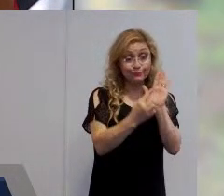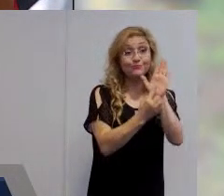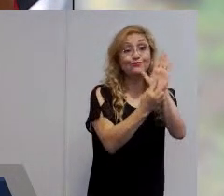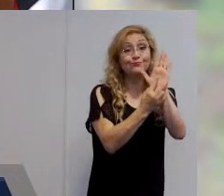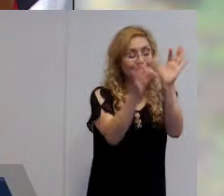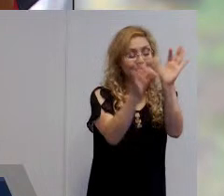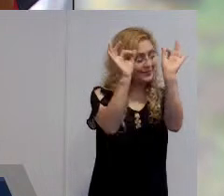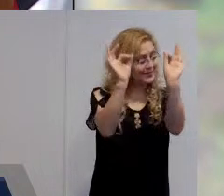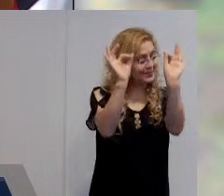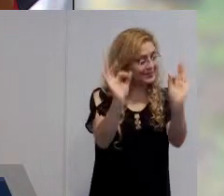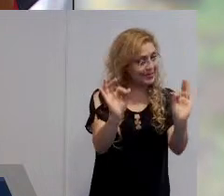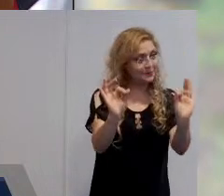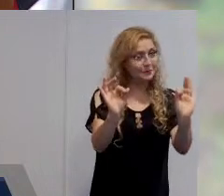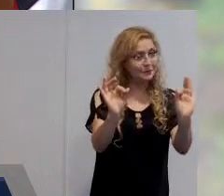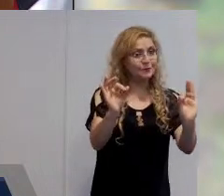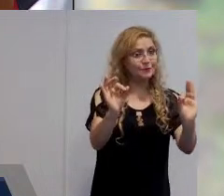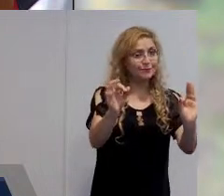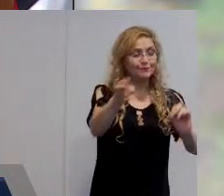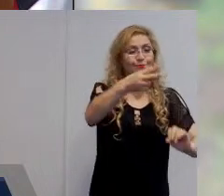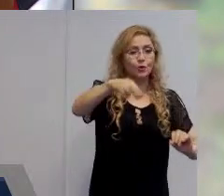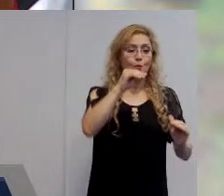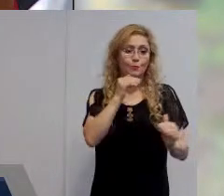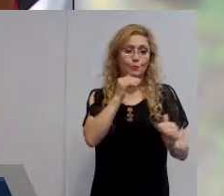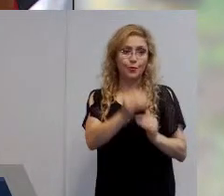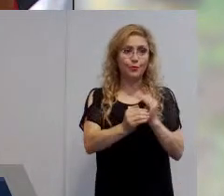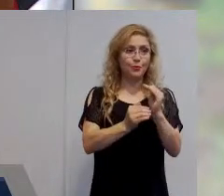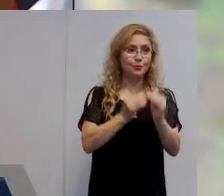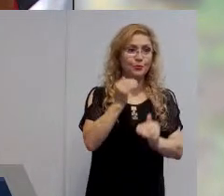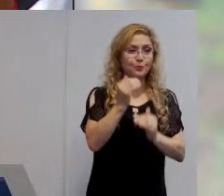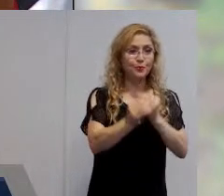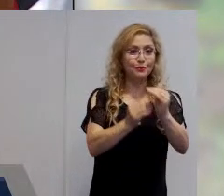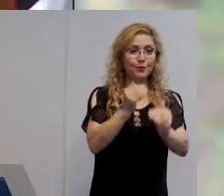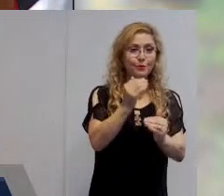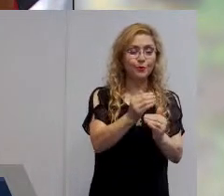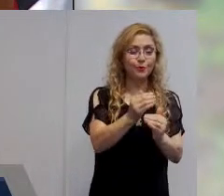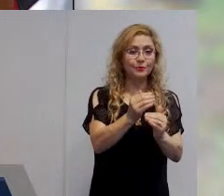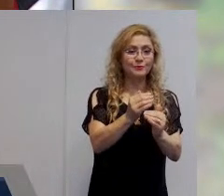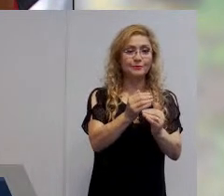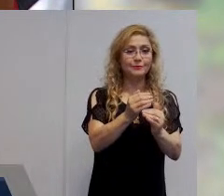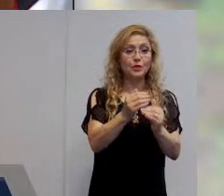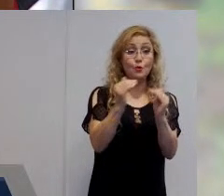IMF's annual projection of 5.7%.